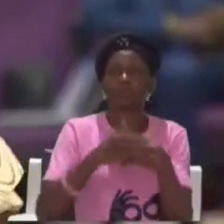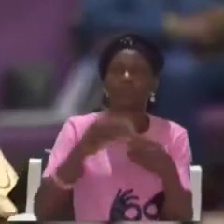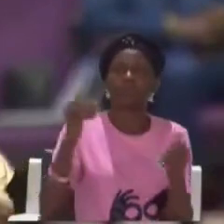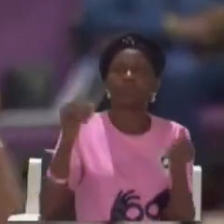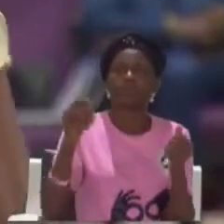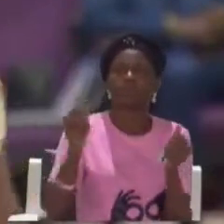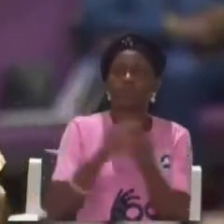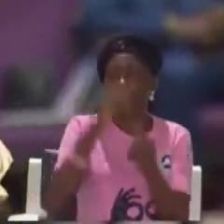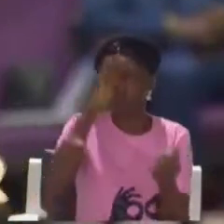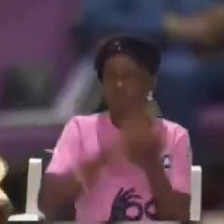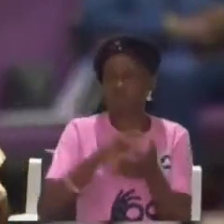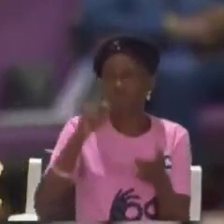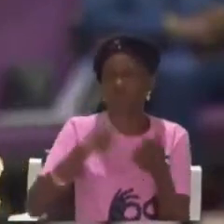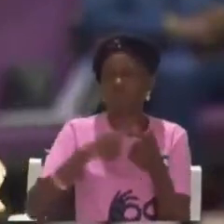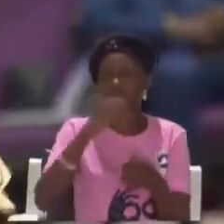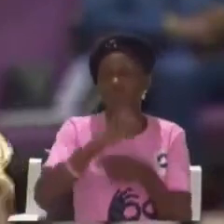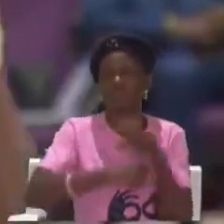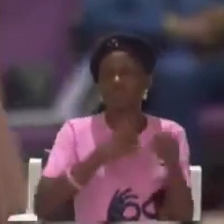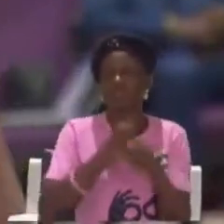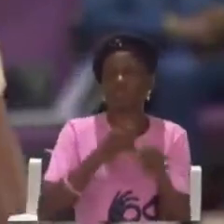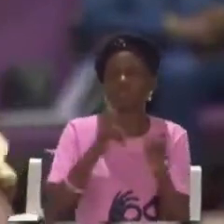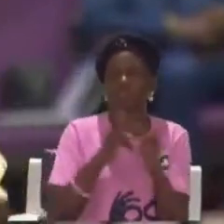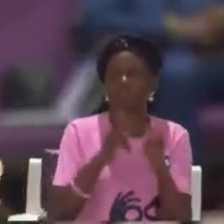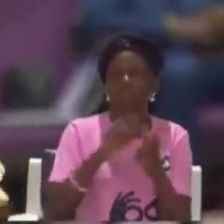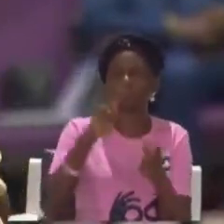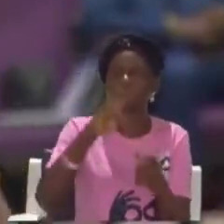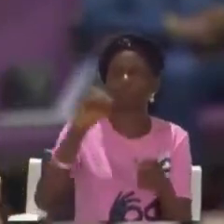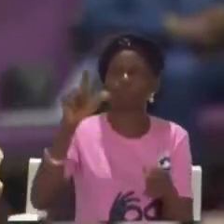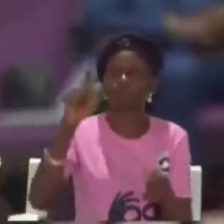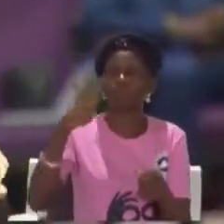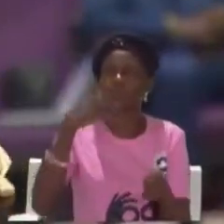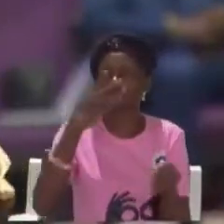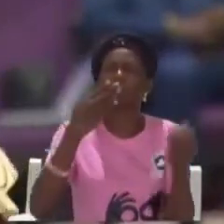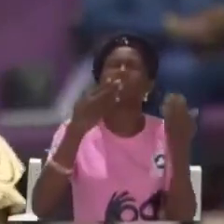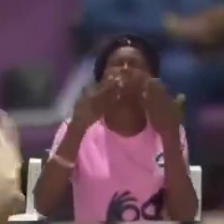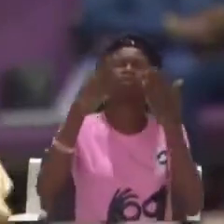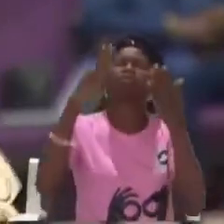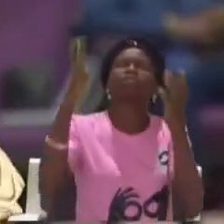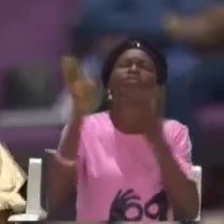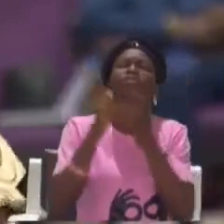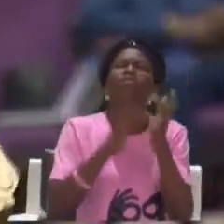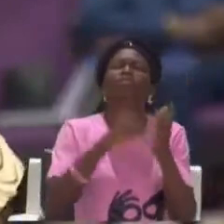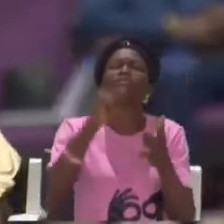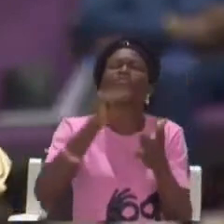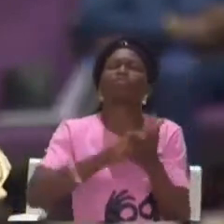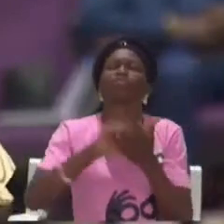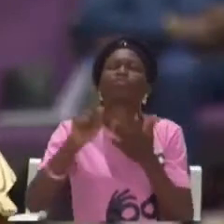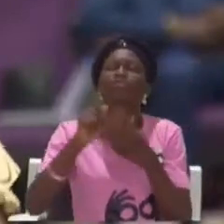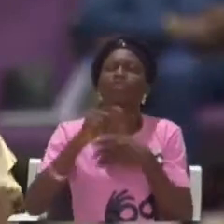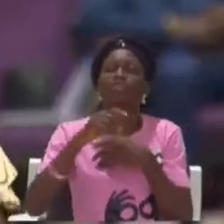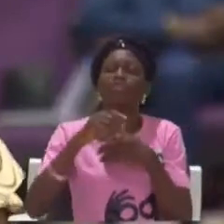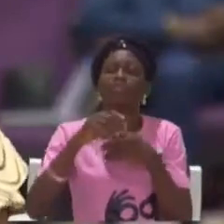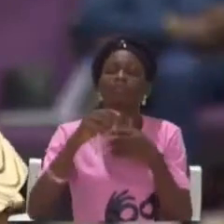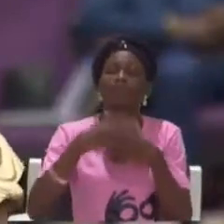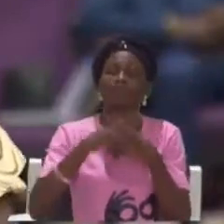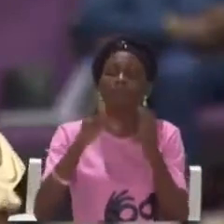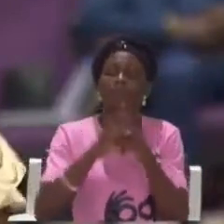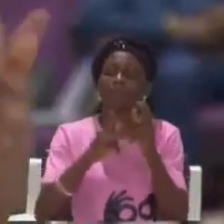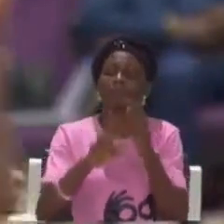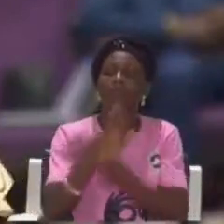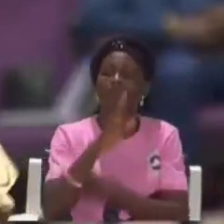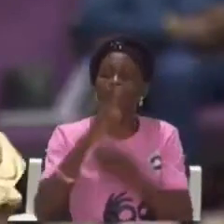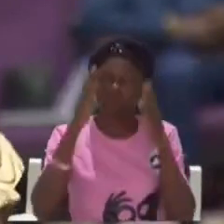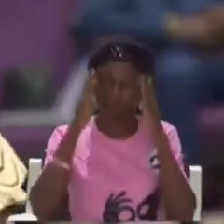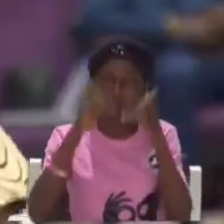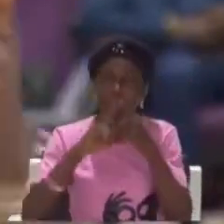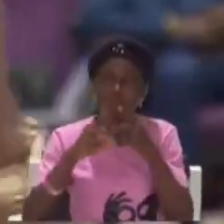annual convention 2024. I heard it again. I said, thank you, Jesus. So a week after the convention, the Lord intervened in his